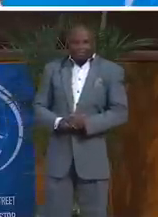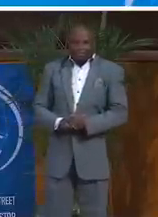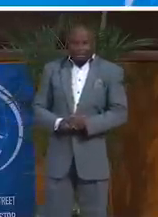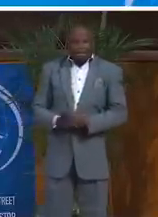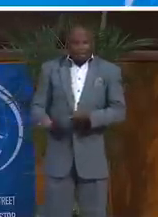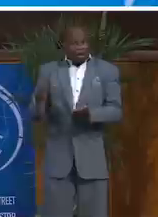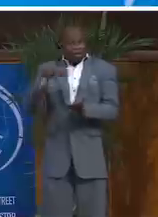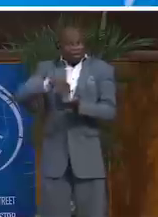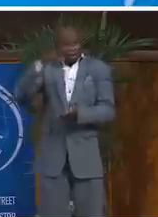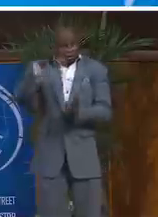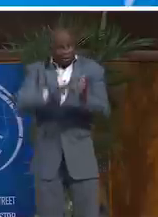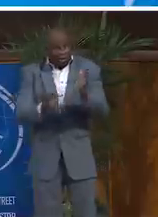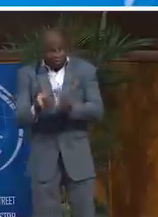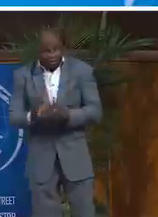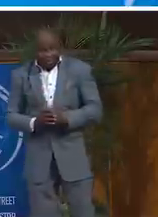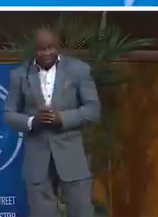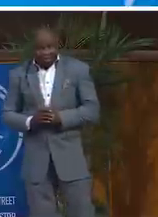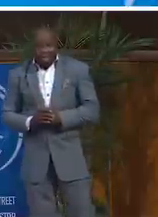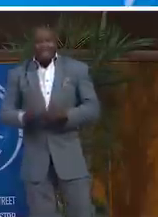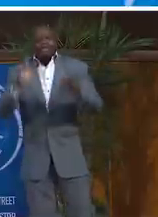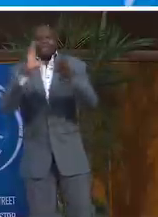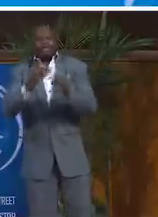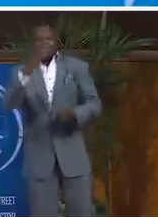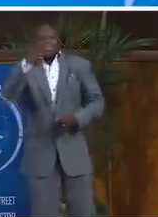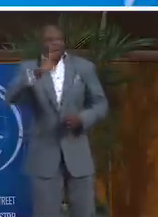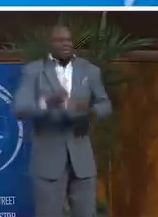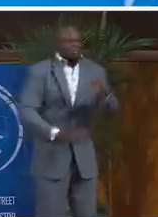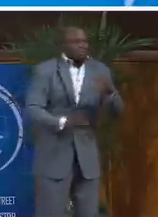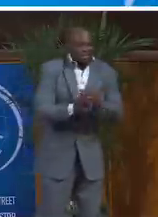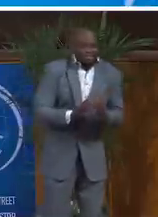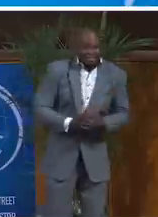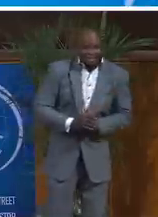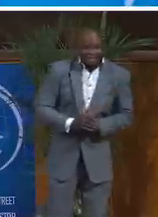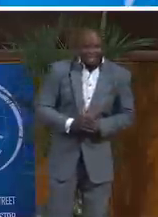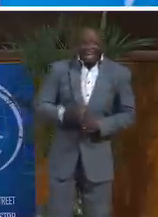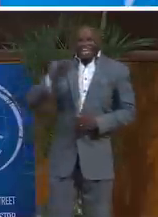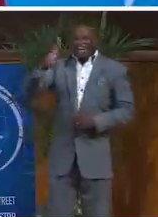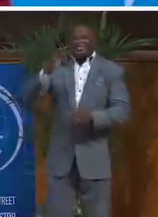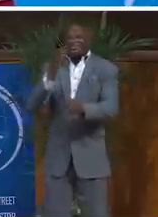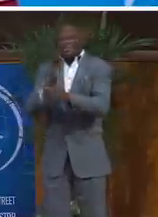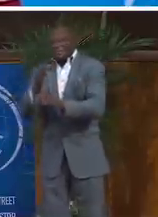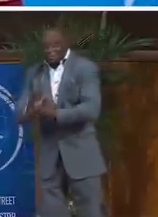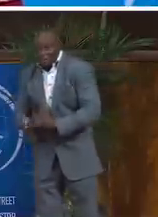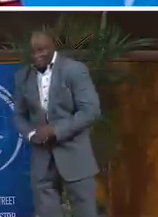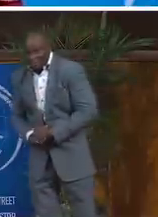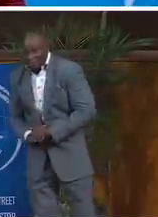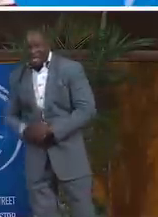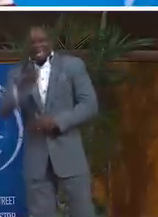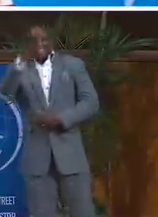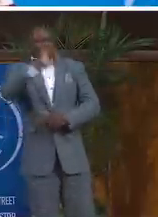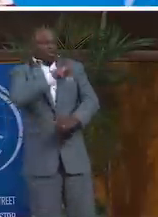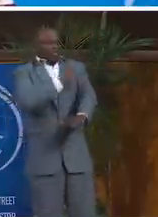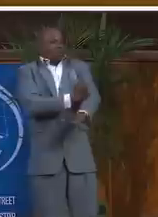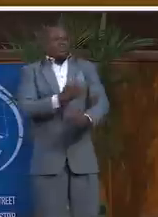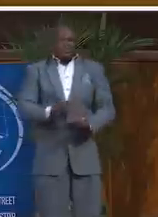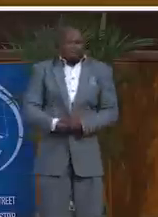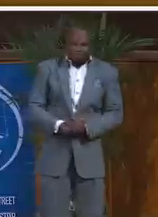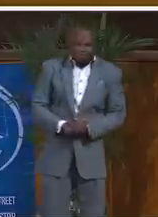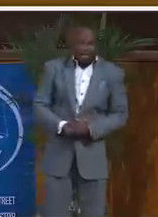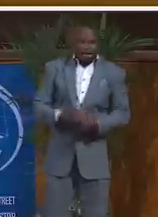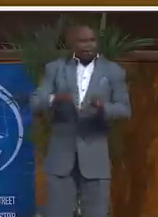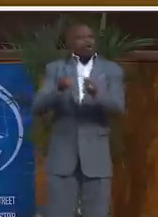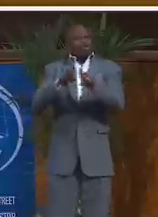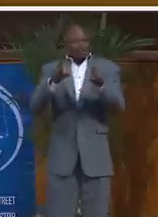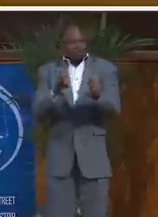So resurrected Jesus is a message of God's presence, God's faithfulness, God's authority,